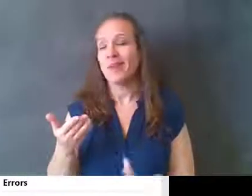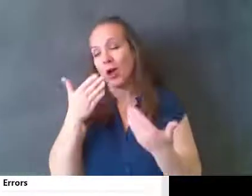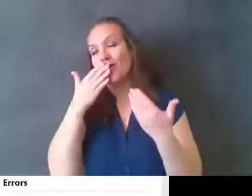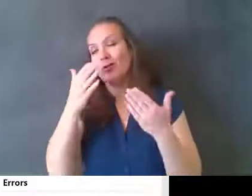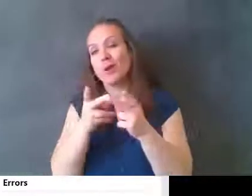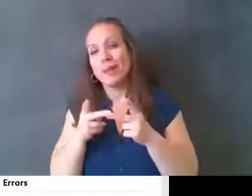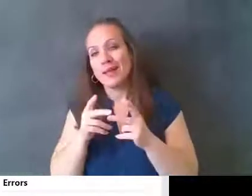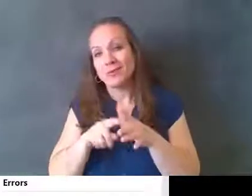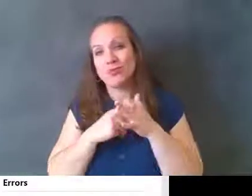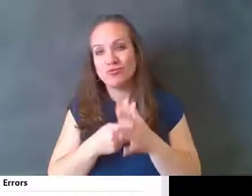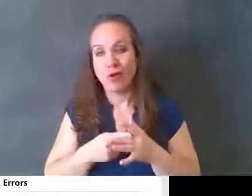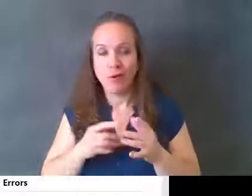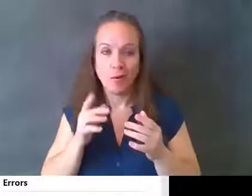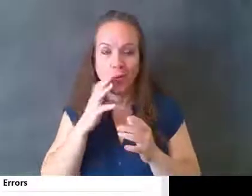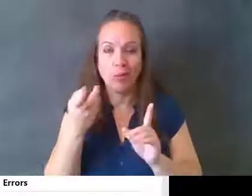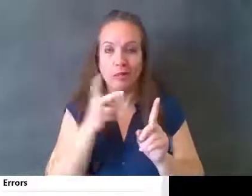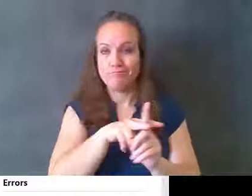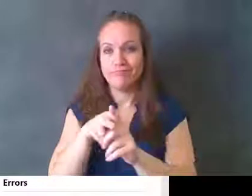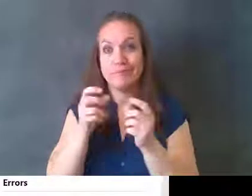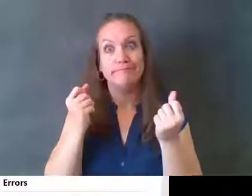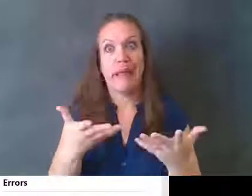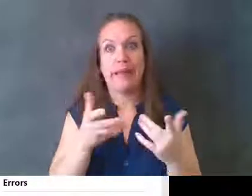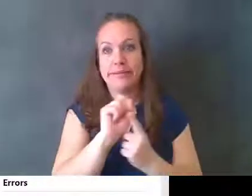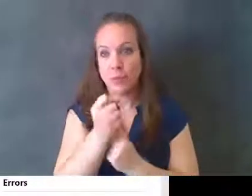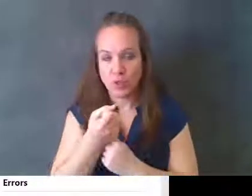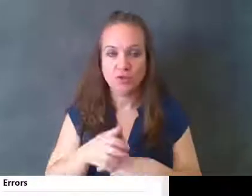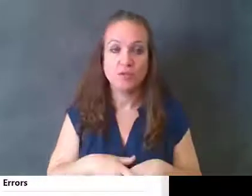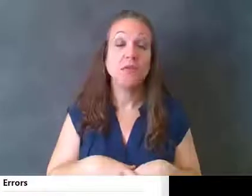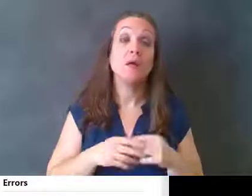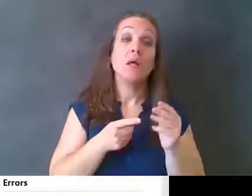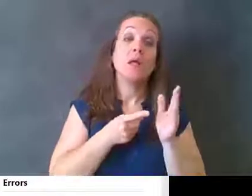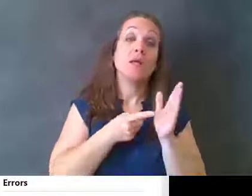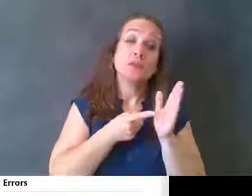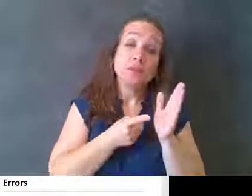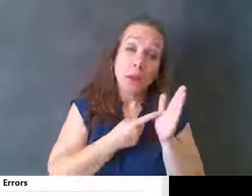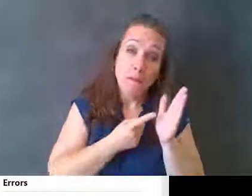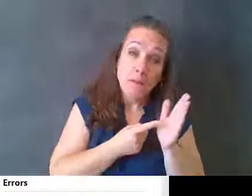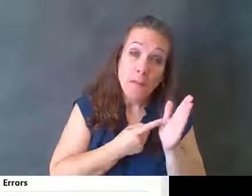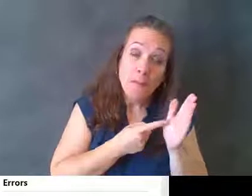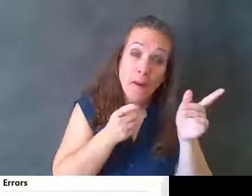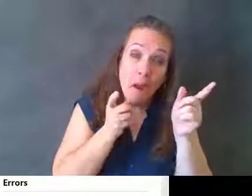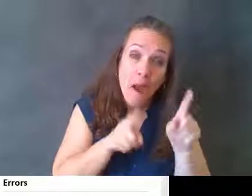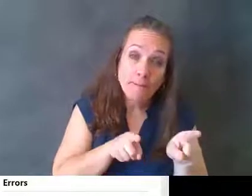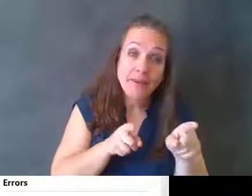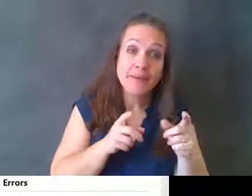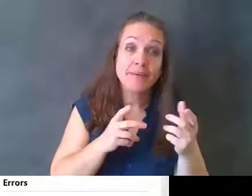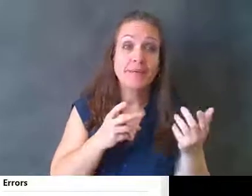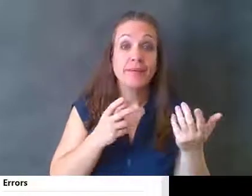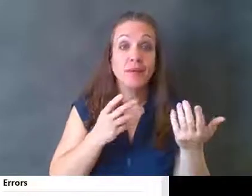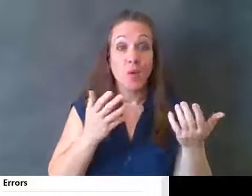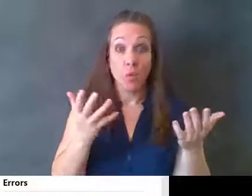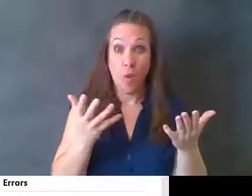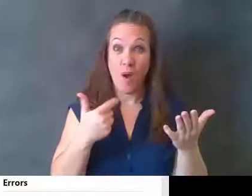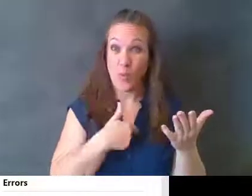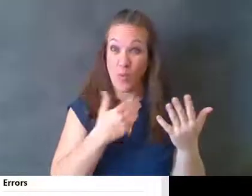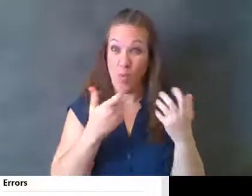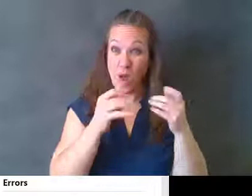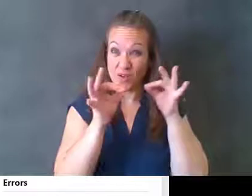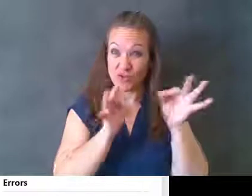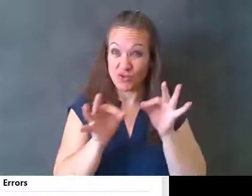the alt text in Word, but there are times where the visual we're describing